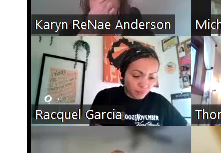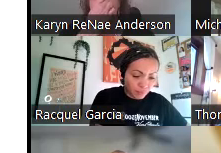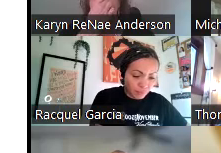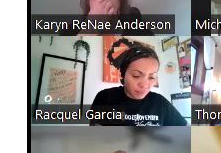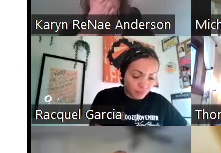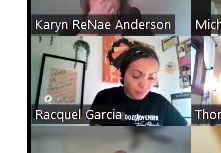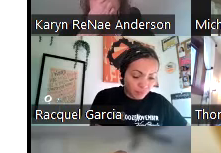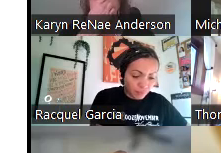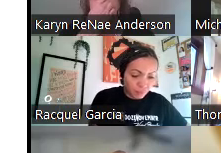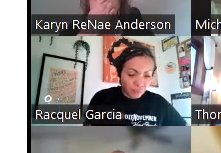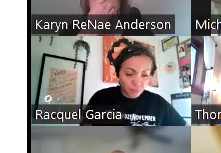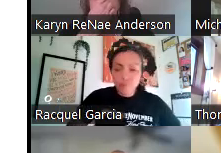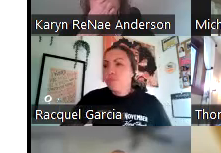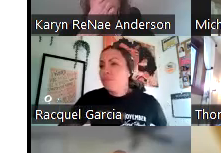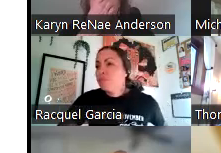Okay.